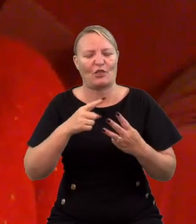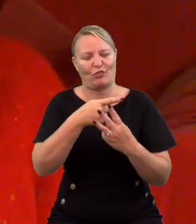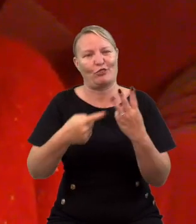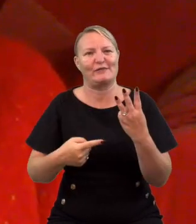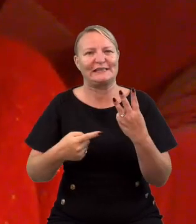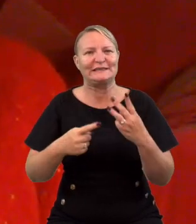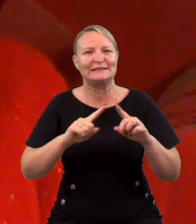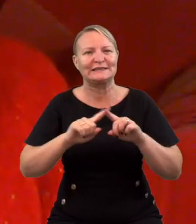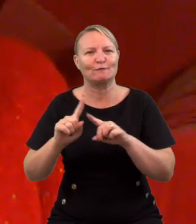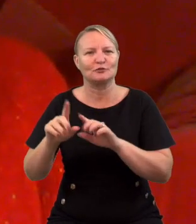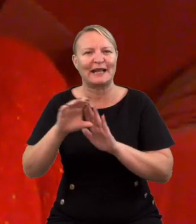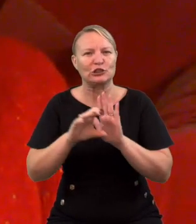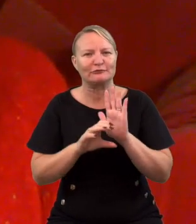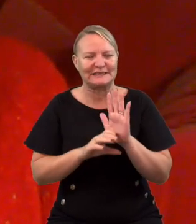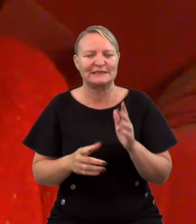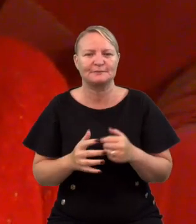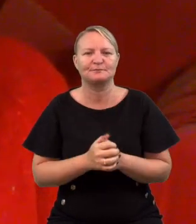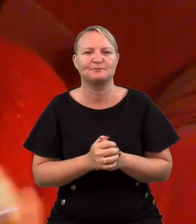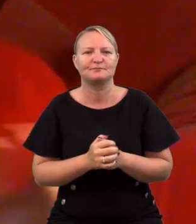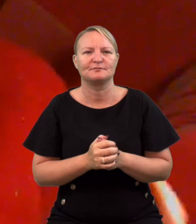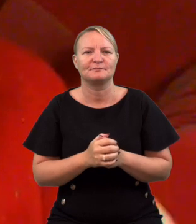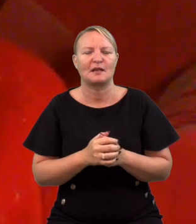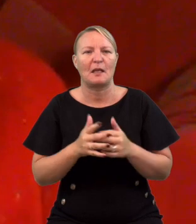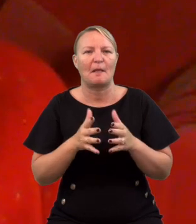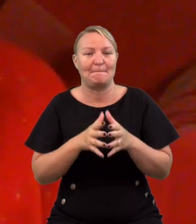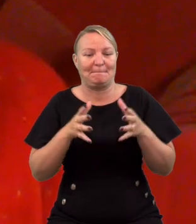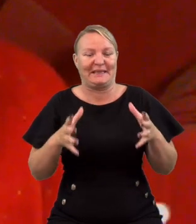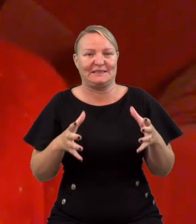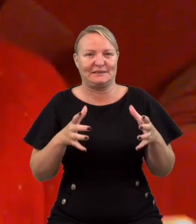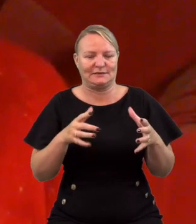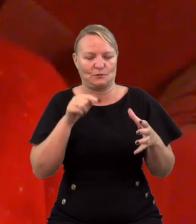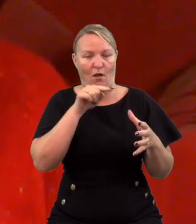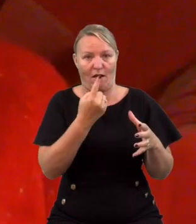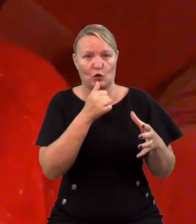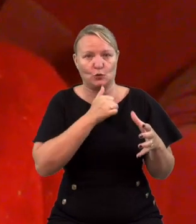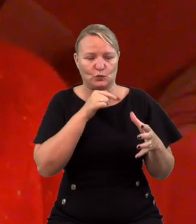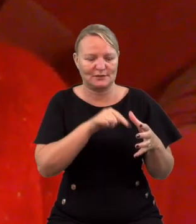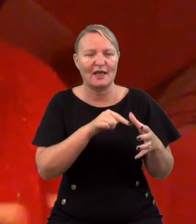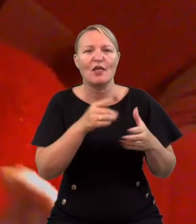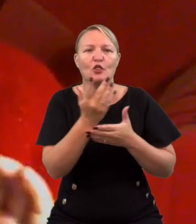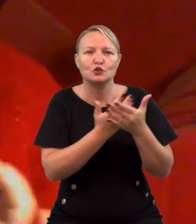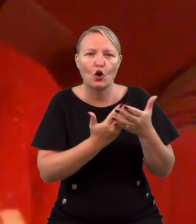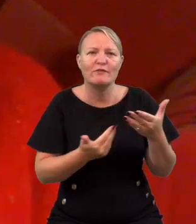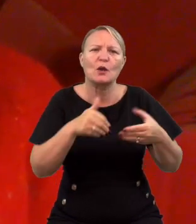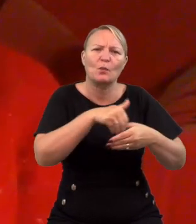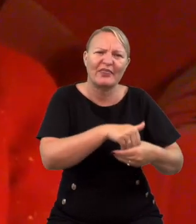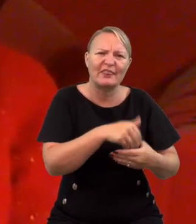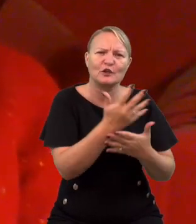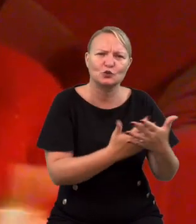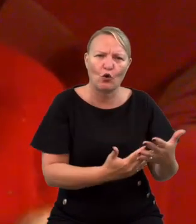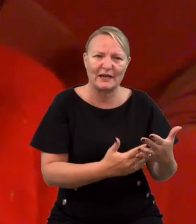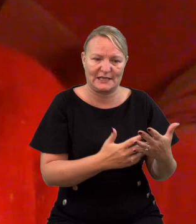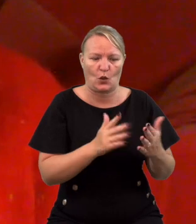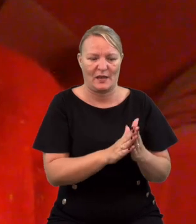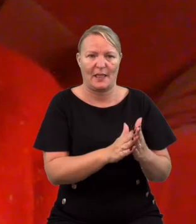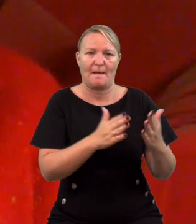different categories. There is the biggest chunk is what I would call the story within the story, which is the story that comes